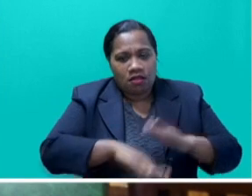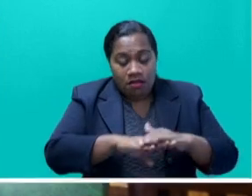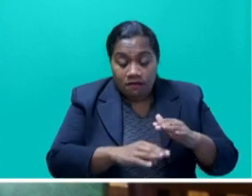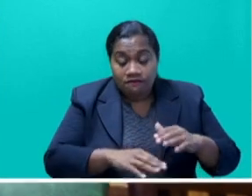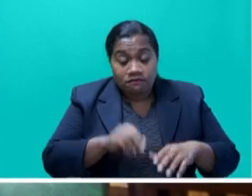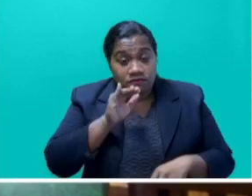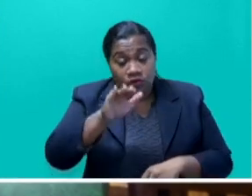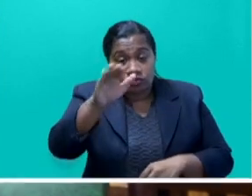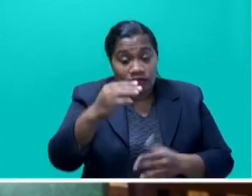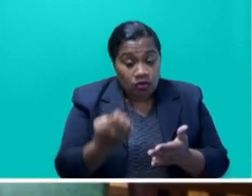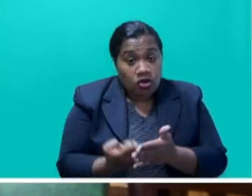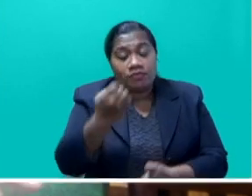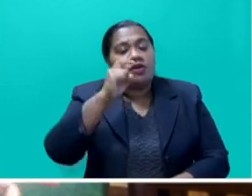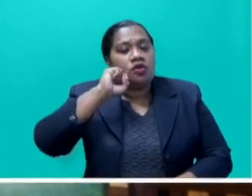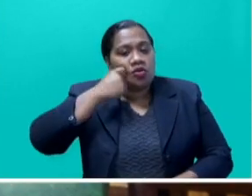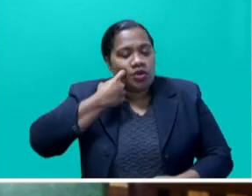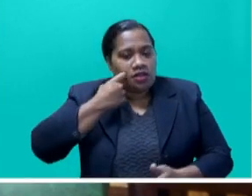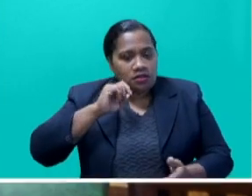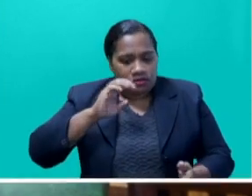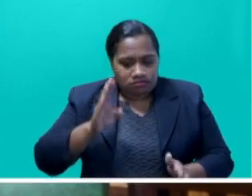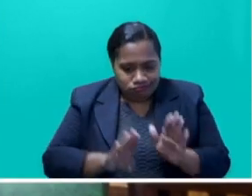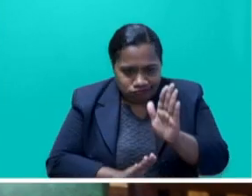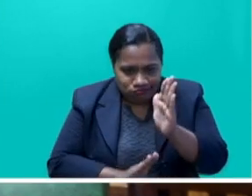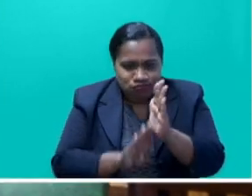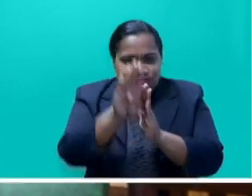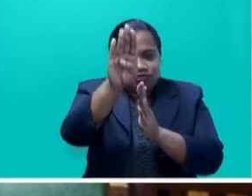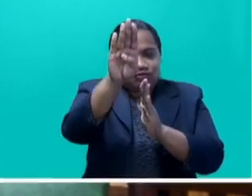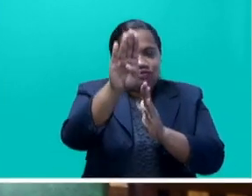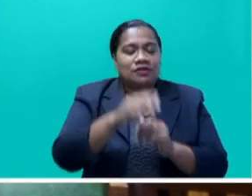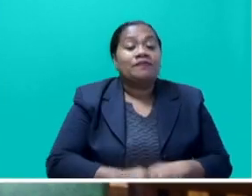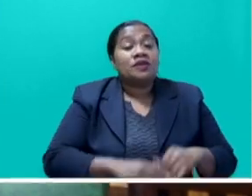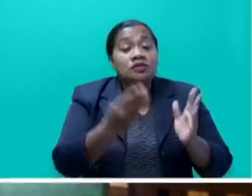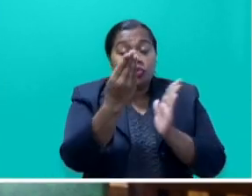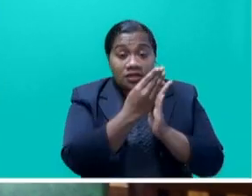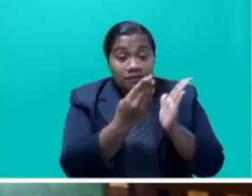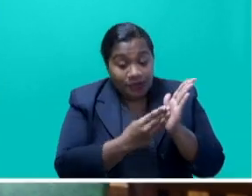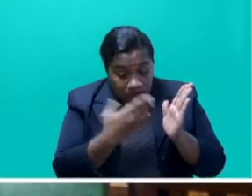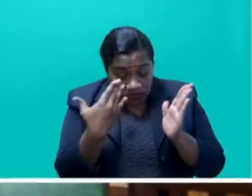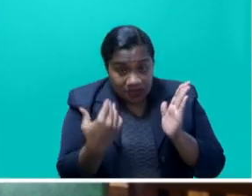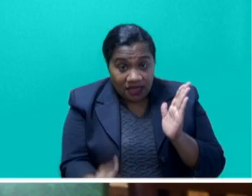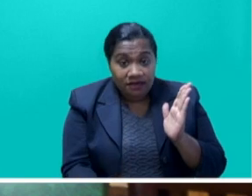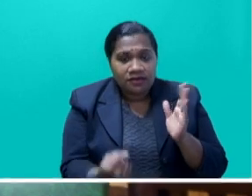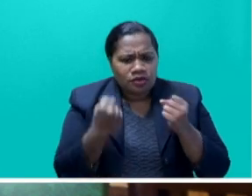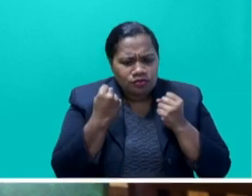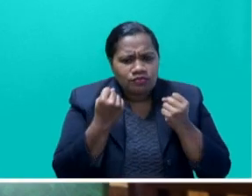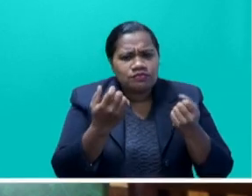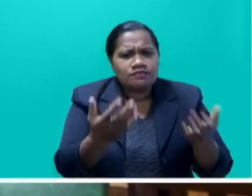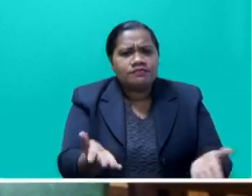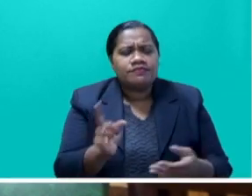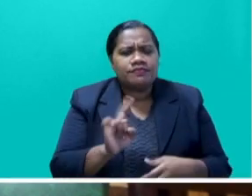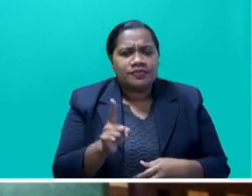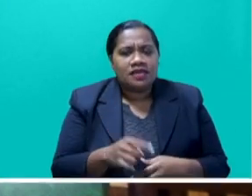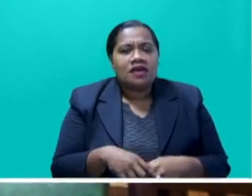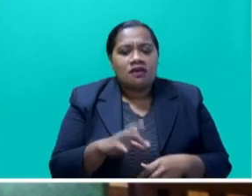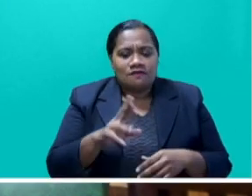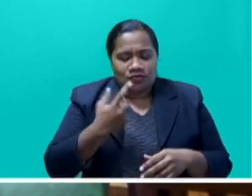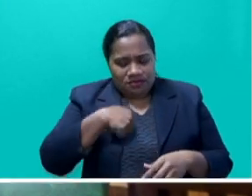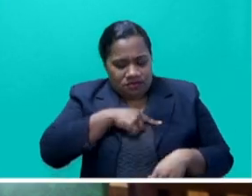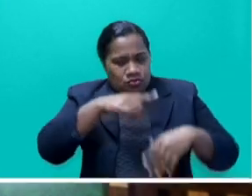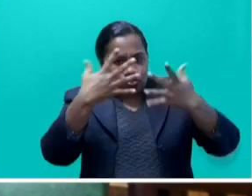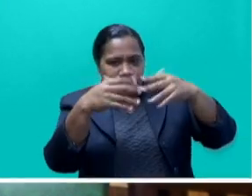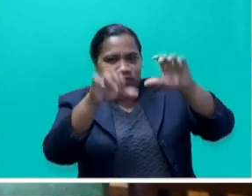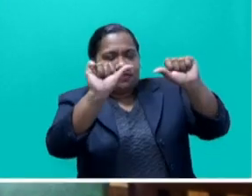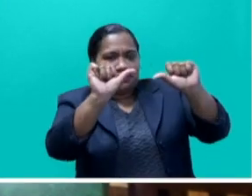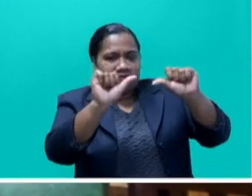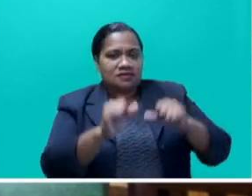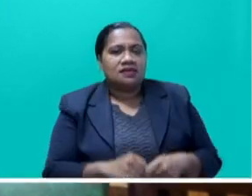be restored and prosper. The budget before the House provides the means to achieve that vision. As such, Mr. Speaker, sir, today